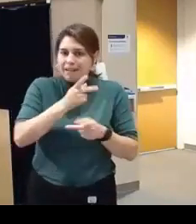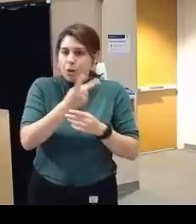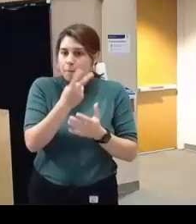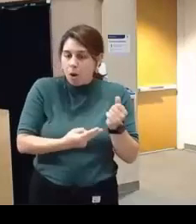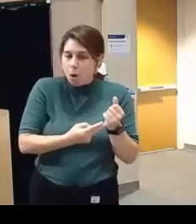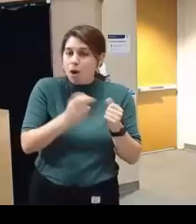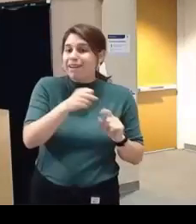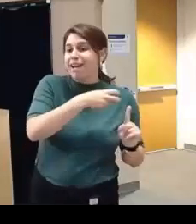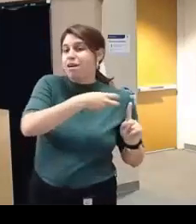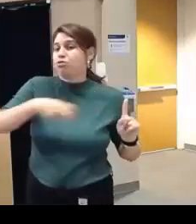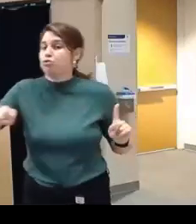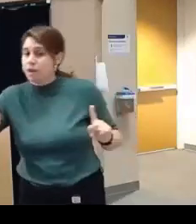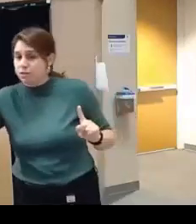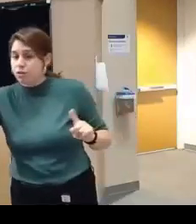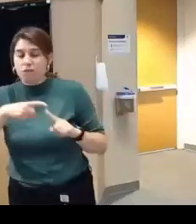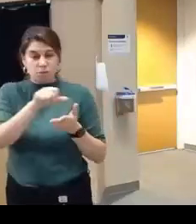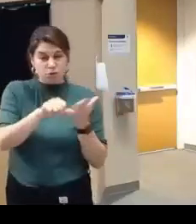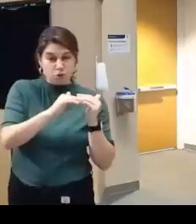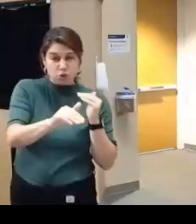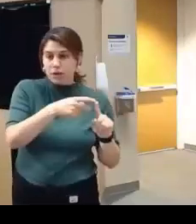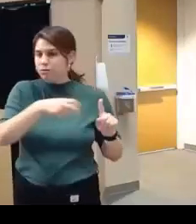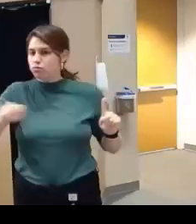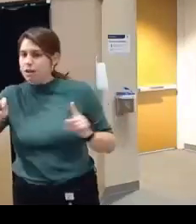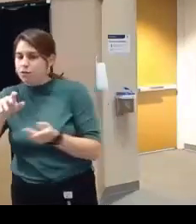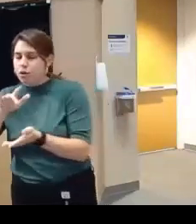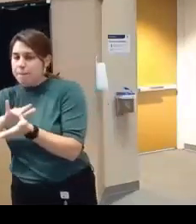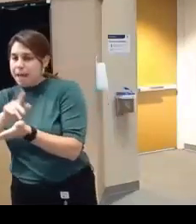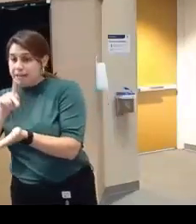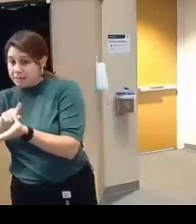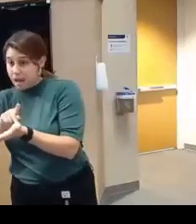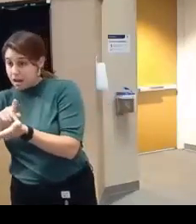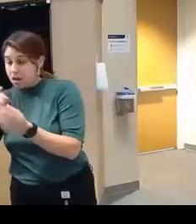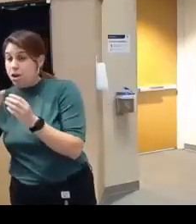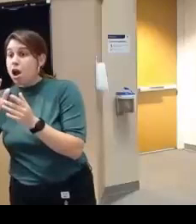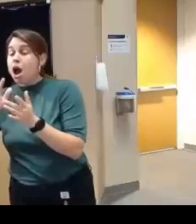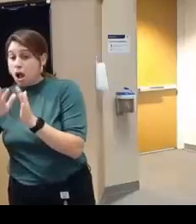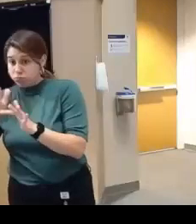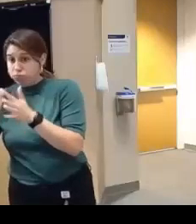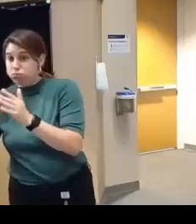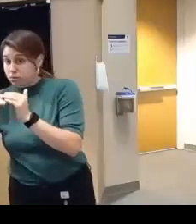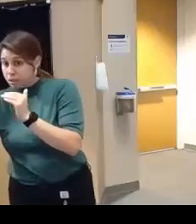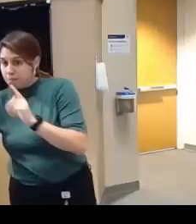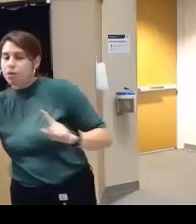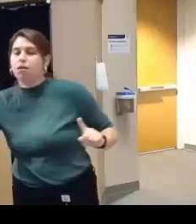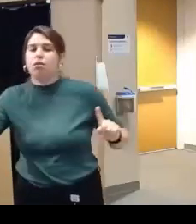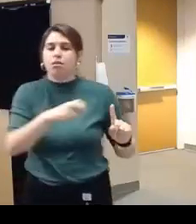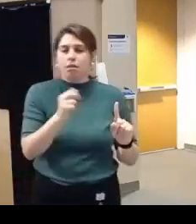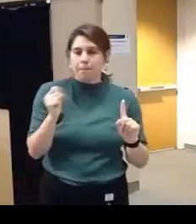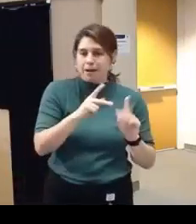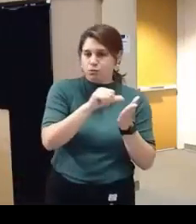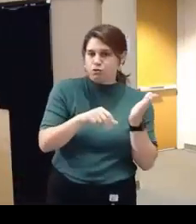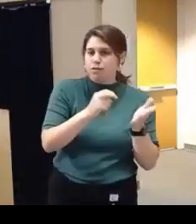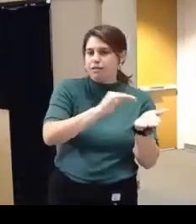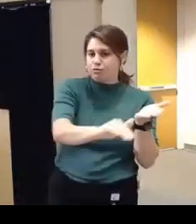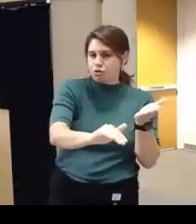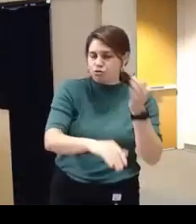could transfer them from a surgery unit to the med psych unit. Once they stabilize and get kind of treatment planned, they go back to surgery and then go discharge from